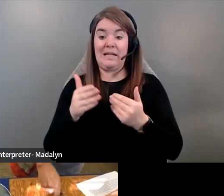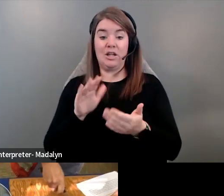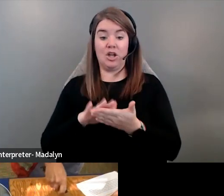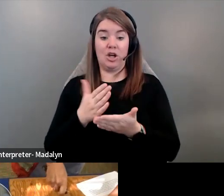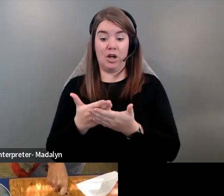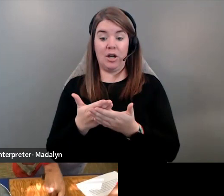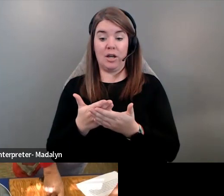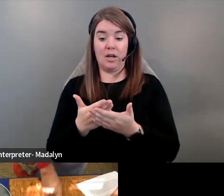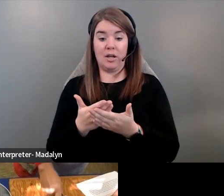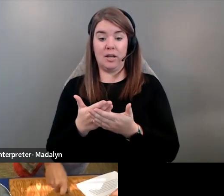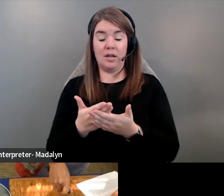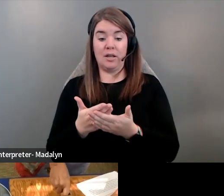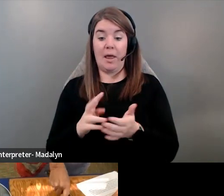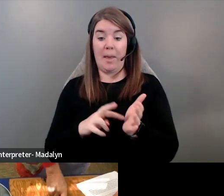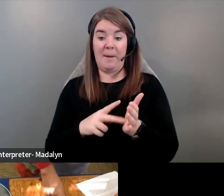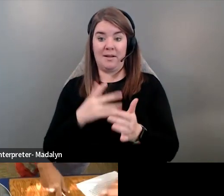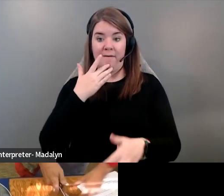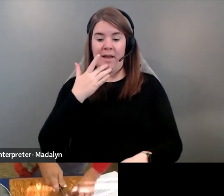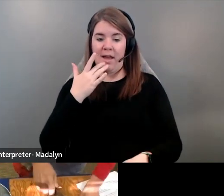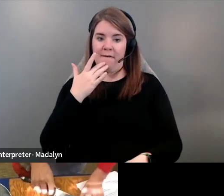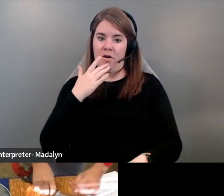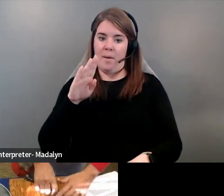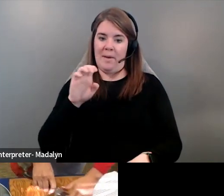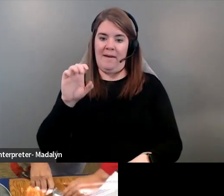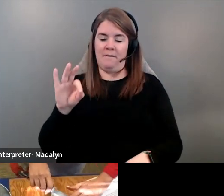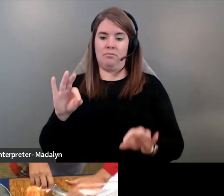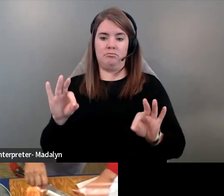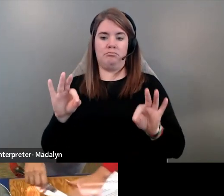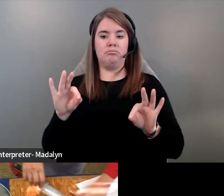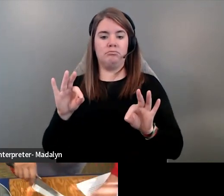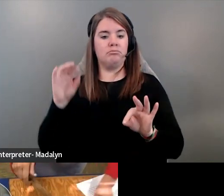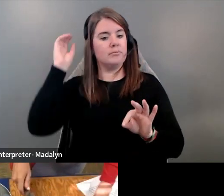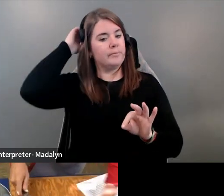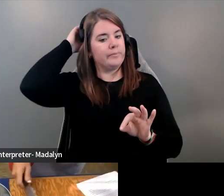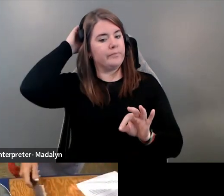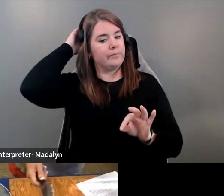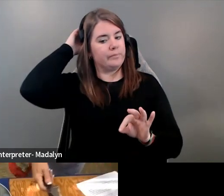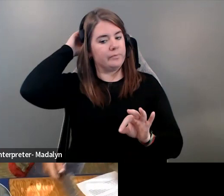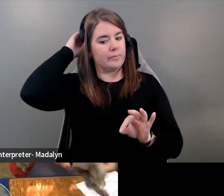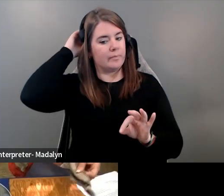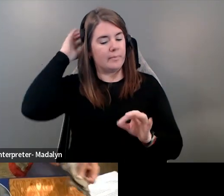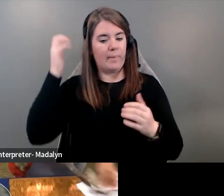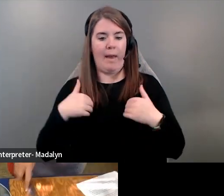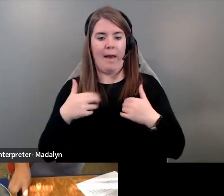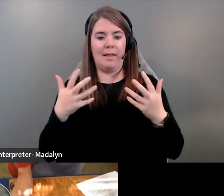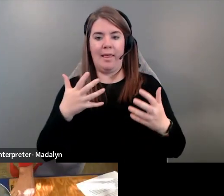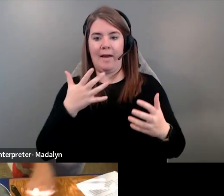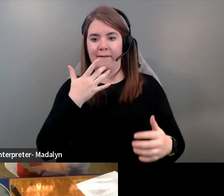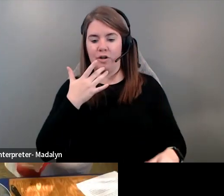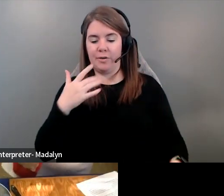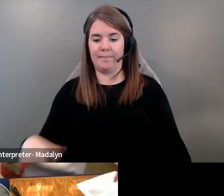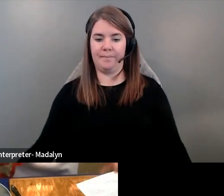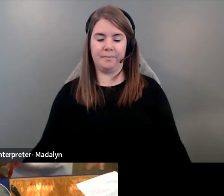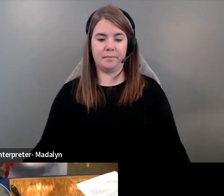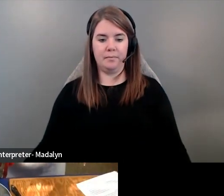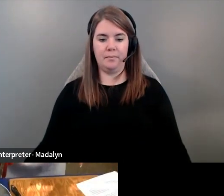have a nice beefy flavor. So you can use a lot less beef and get the same amount of flavor from it. So I am